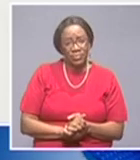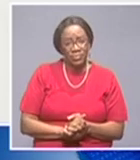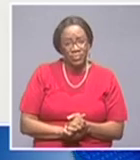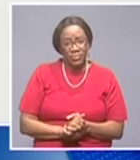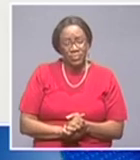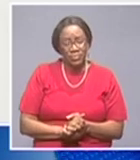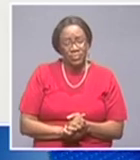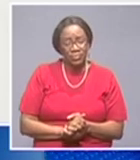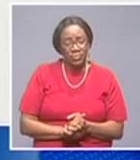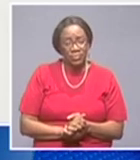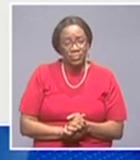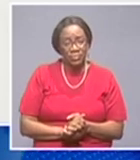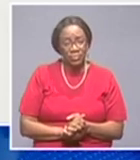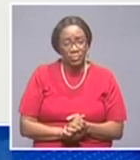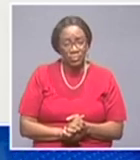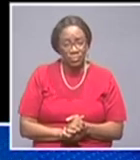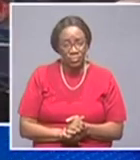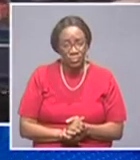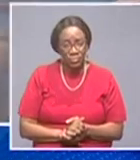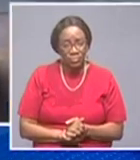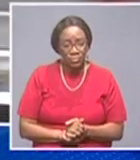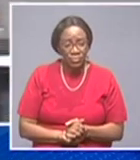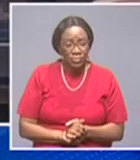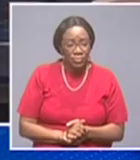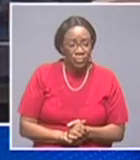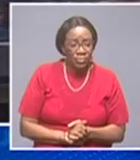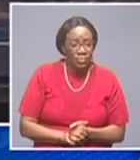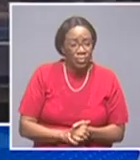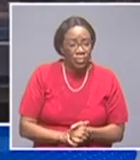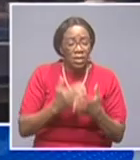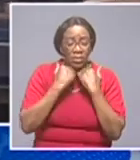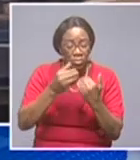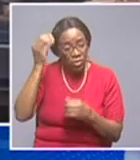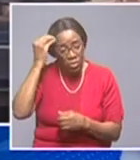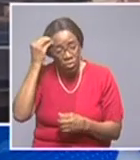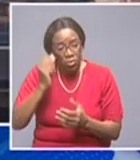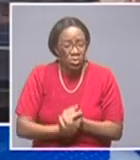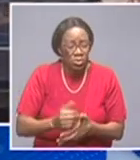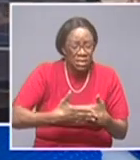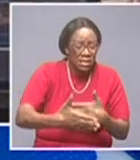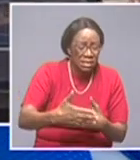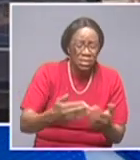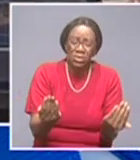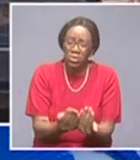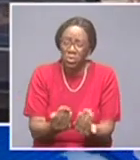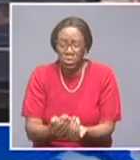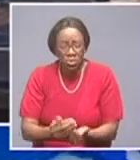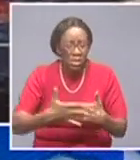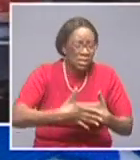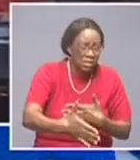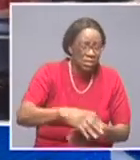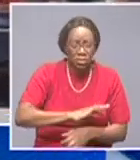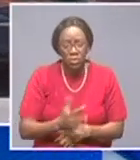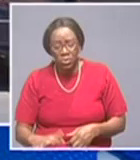access to water, or distances to water, or distances to schools. That is where the importance of the census comes in.